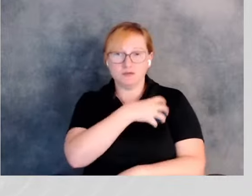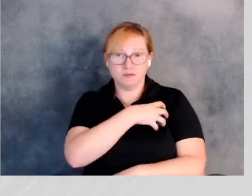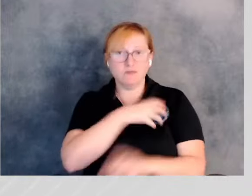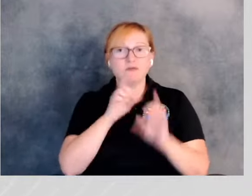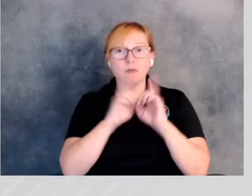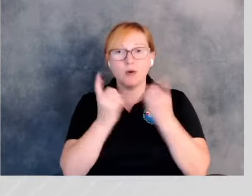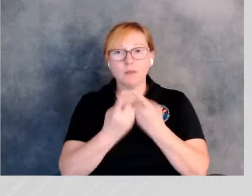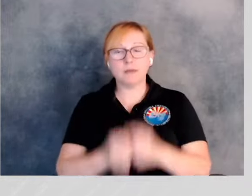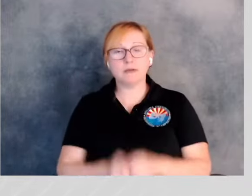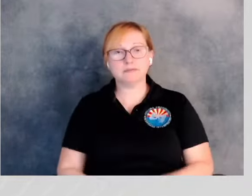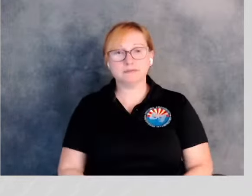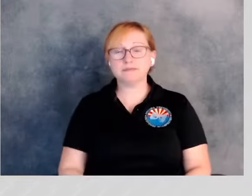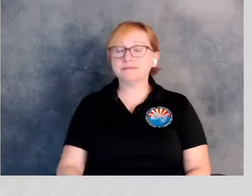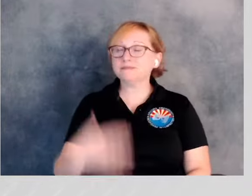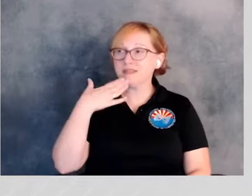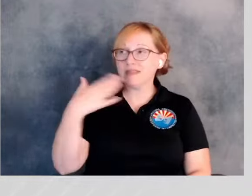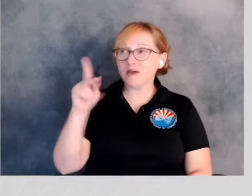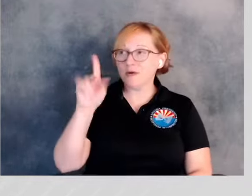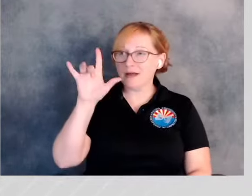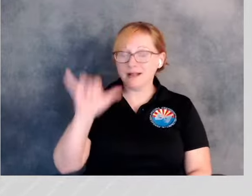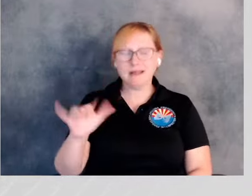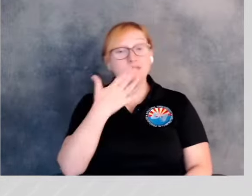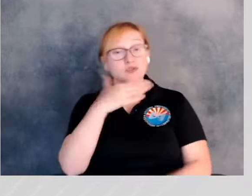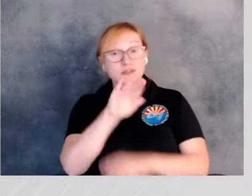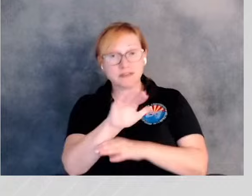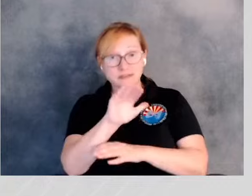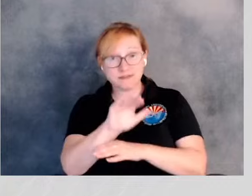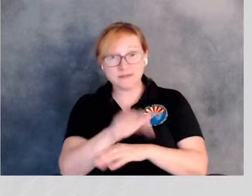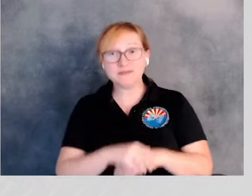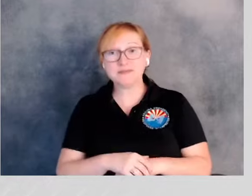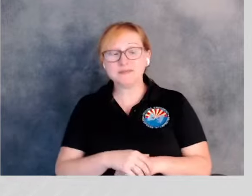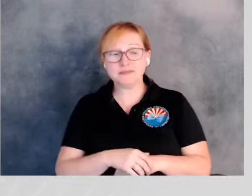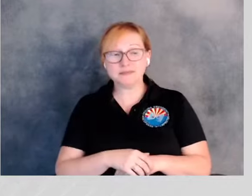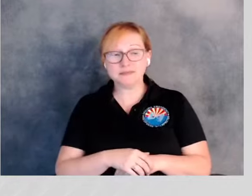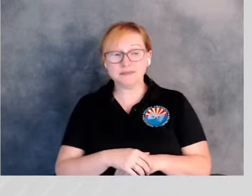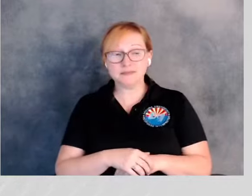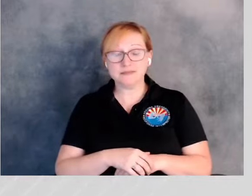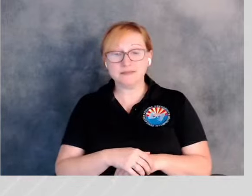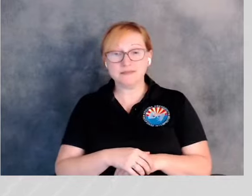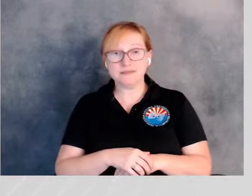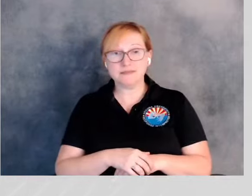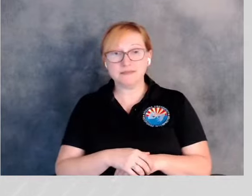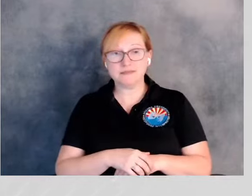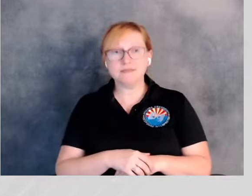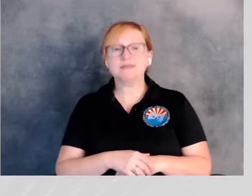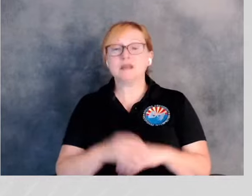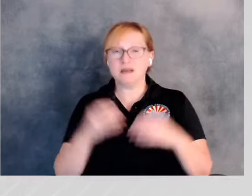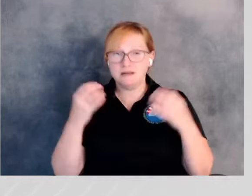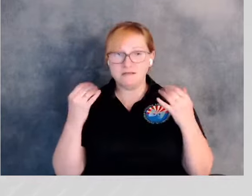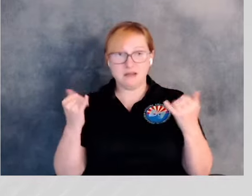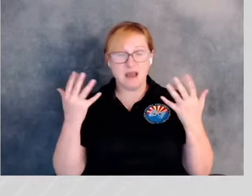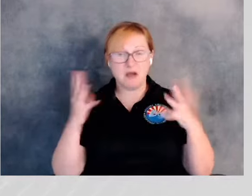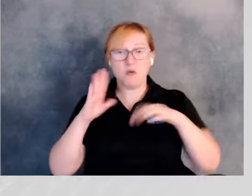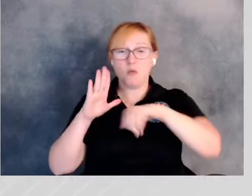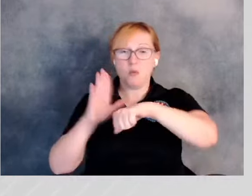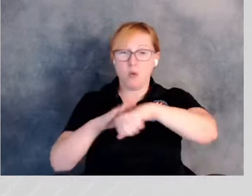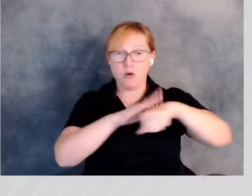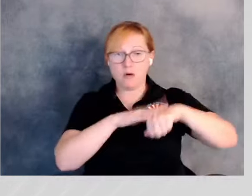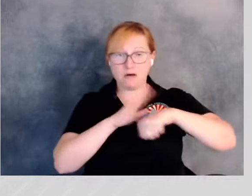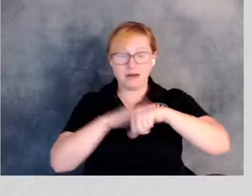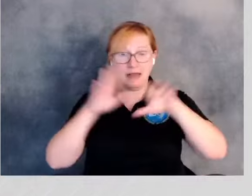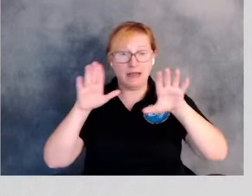Thank you, Kelly. Good evening. As warnings have since been lifted, county roads are open.